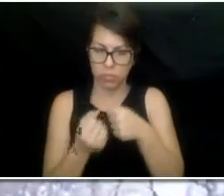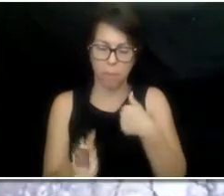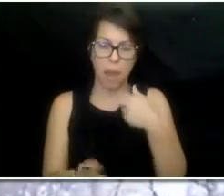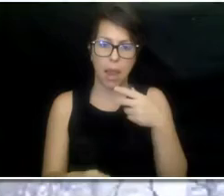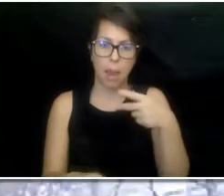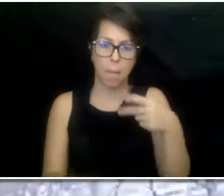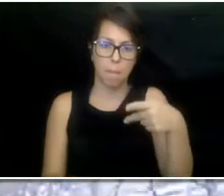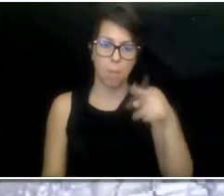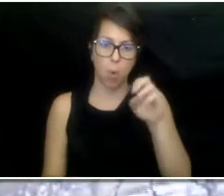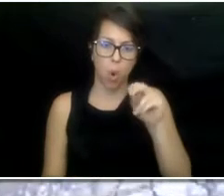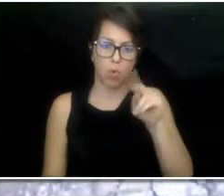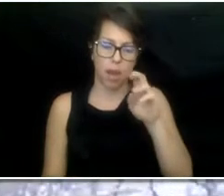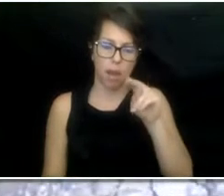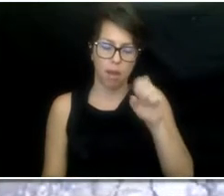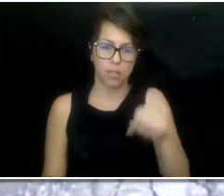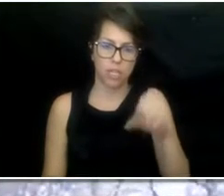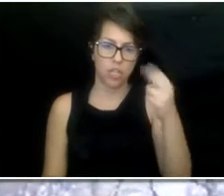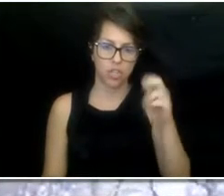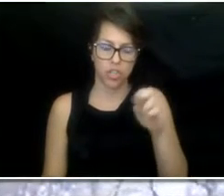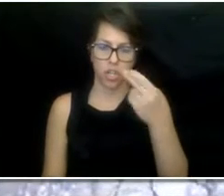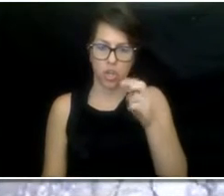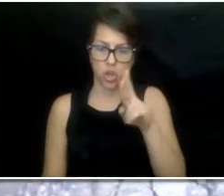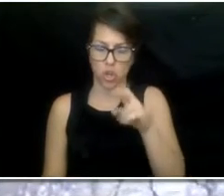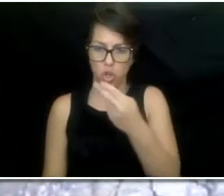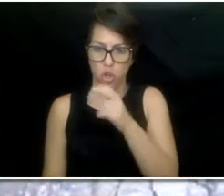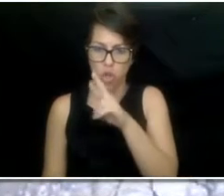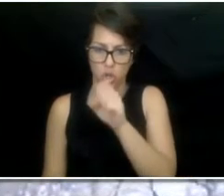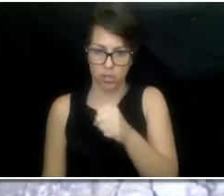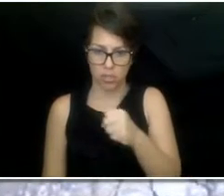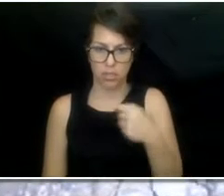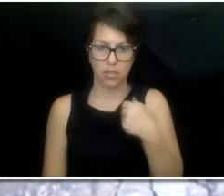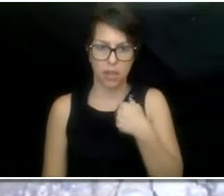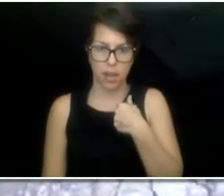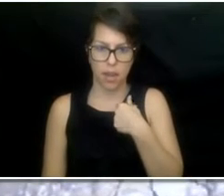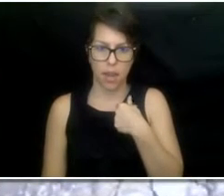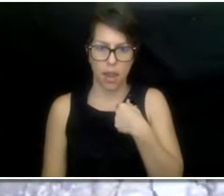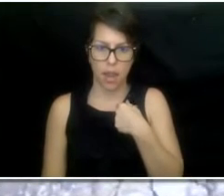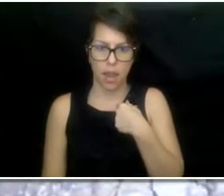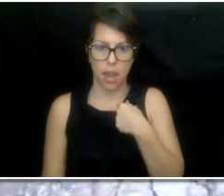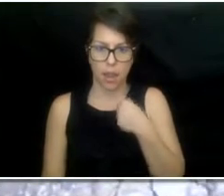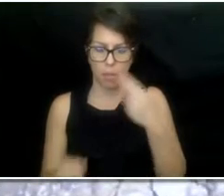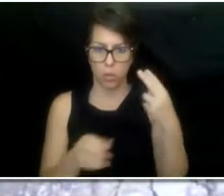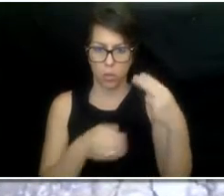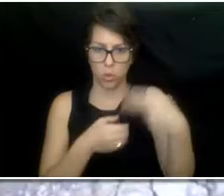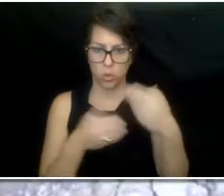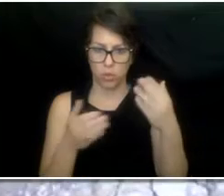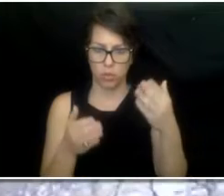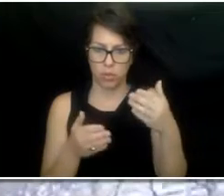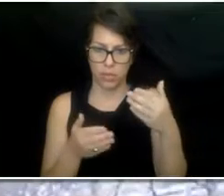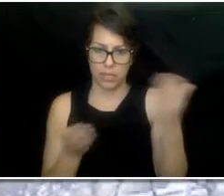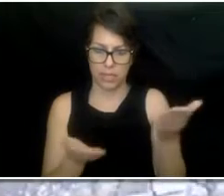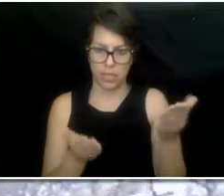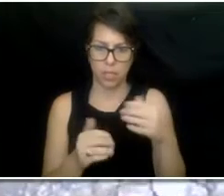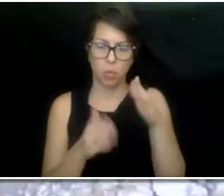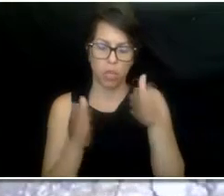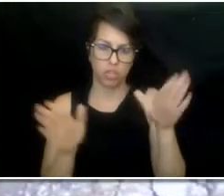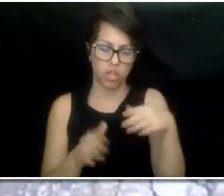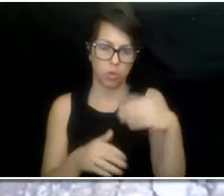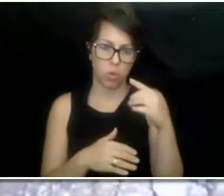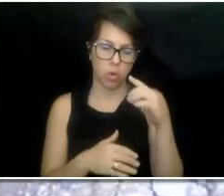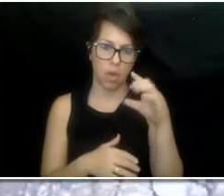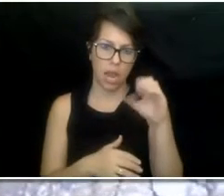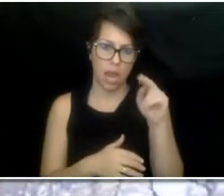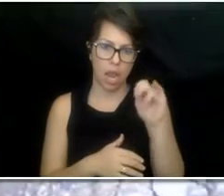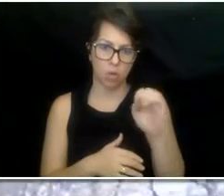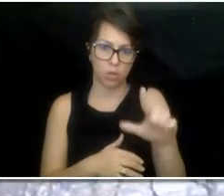unit thank you for the opportunity to speak with you about the impact of Corona virus or covid-19 on